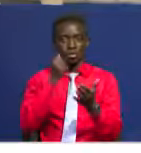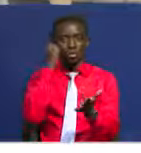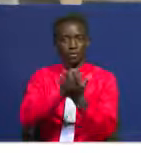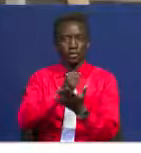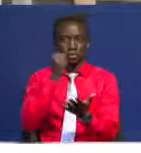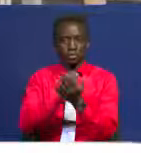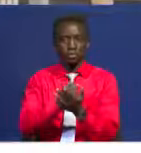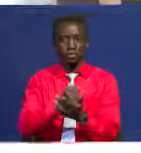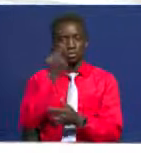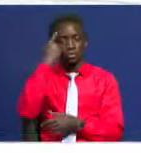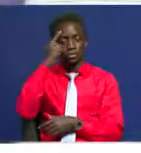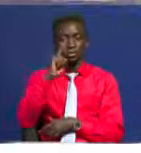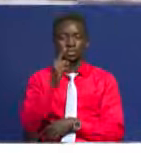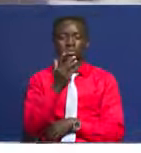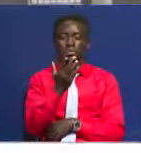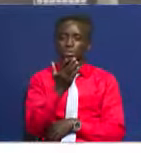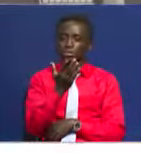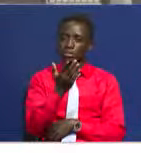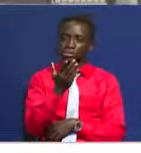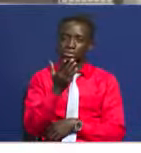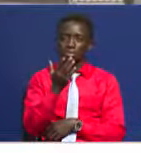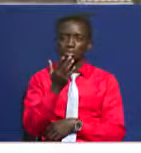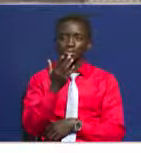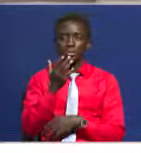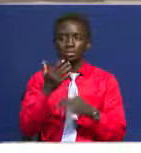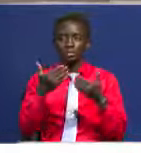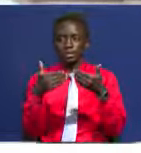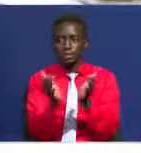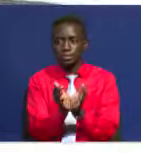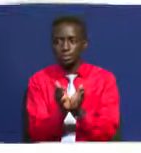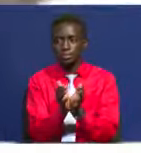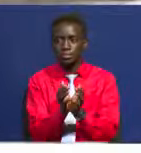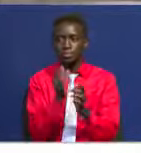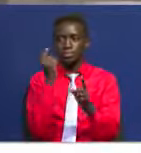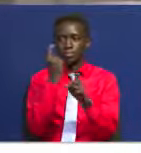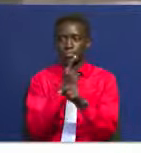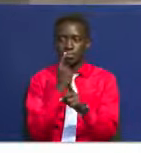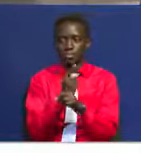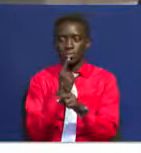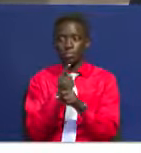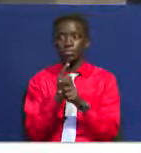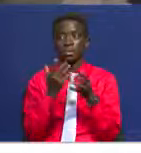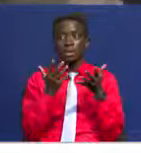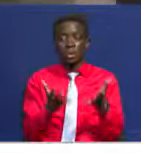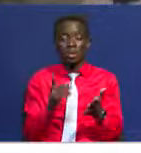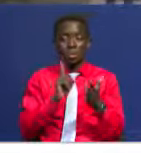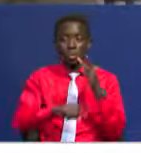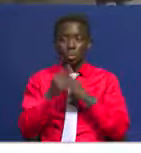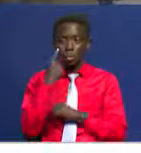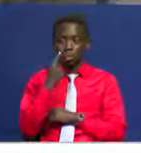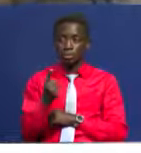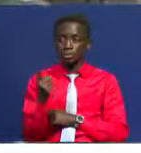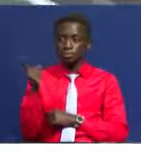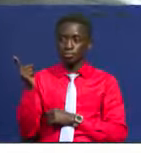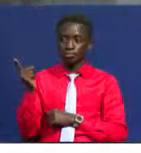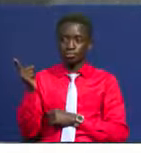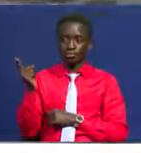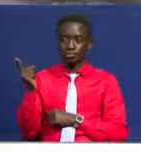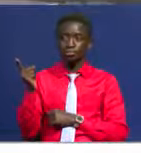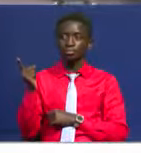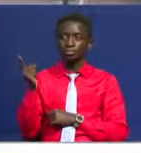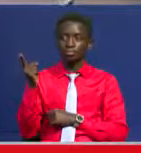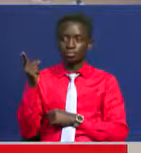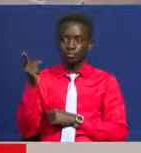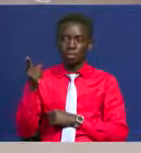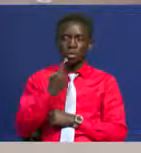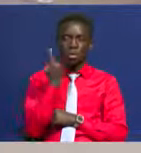offices of foreign companies and so on and so forth. What you are seeing right now are just remnants,